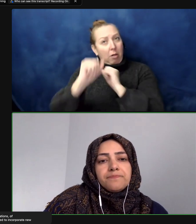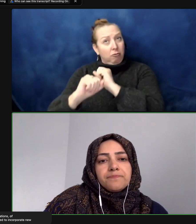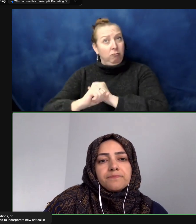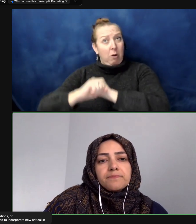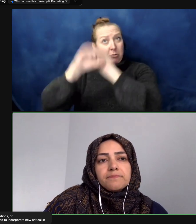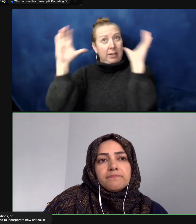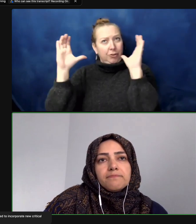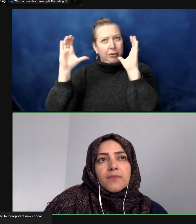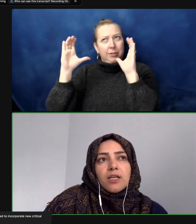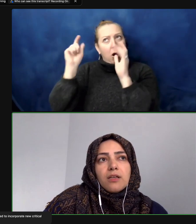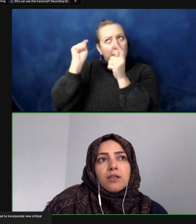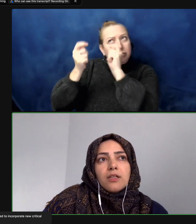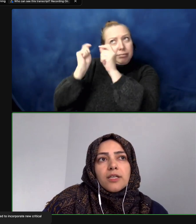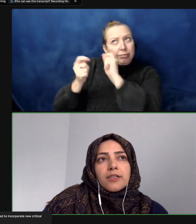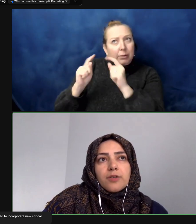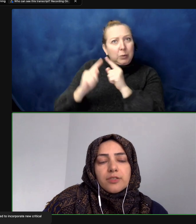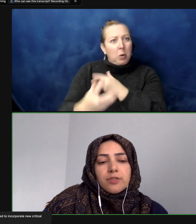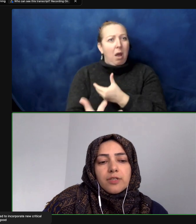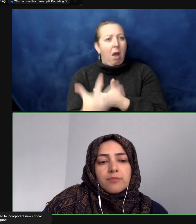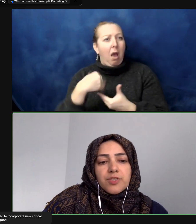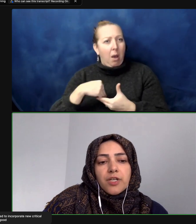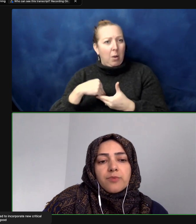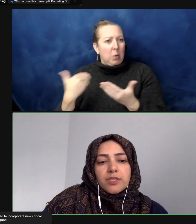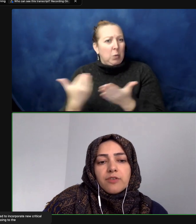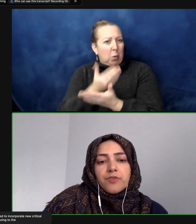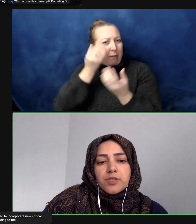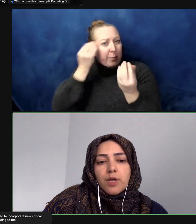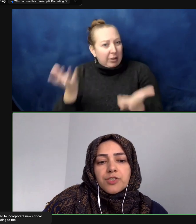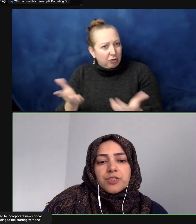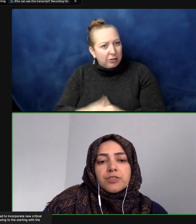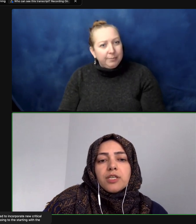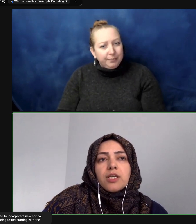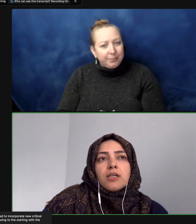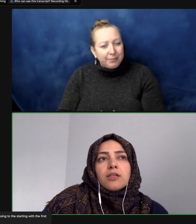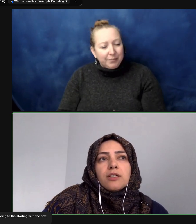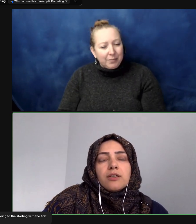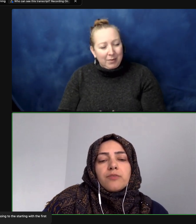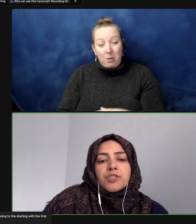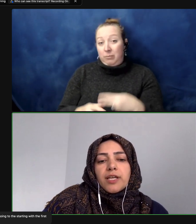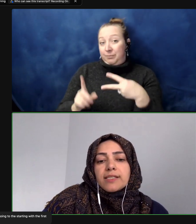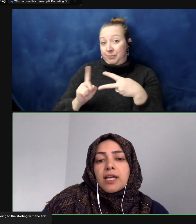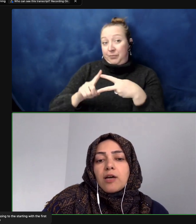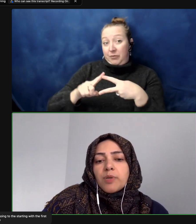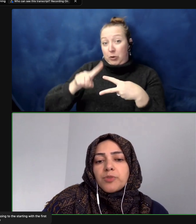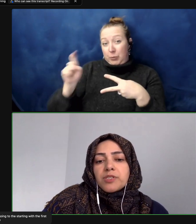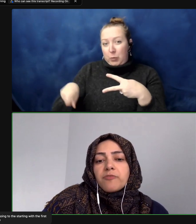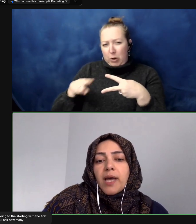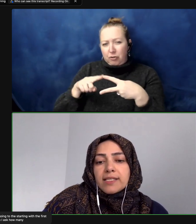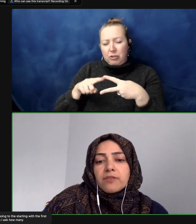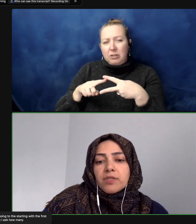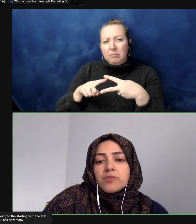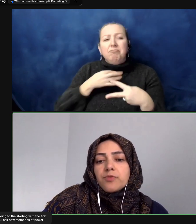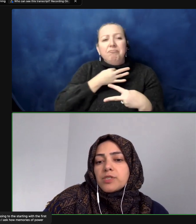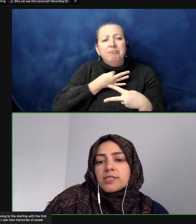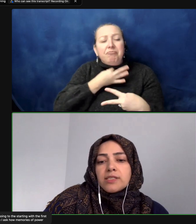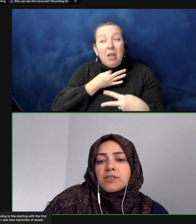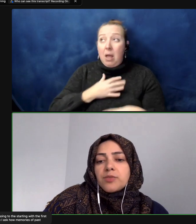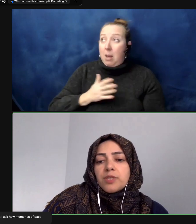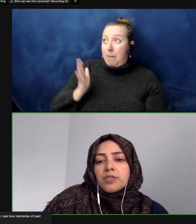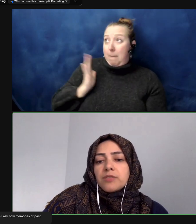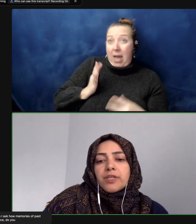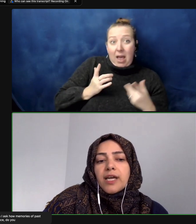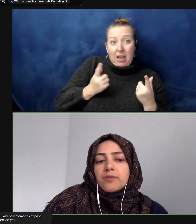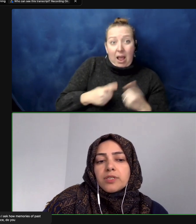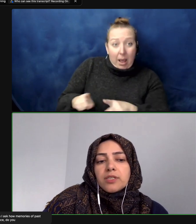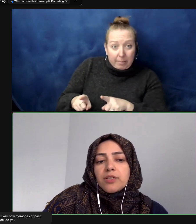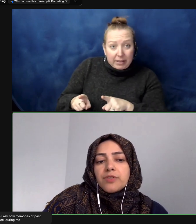information? Like starting with the first question, in which I ask how memories of past events, for instance,